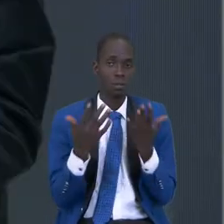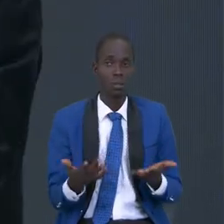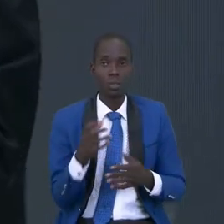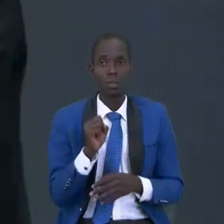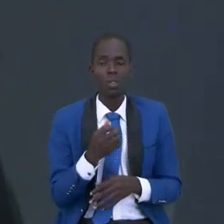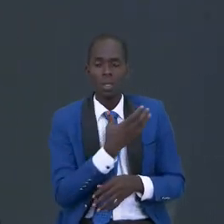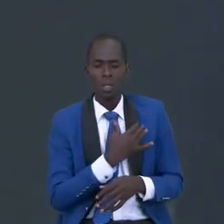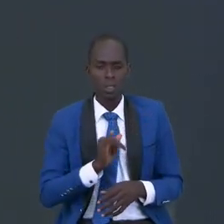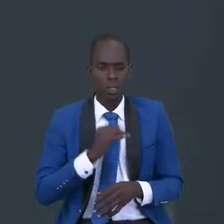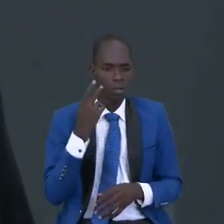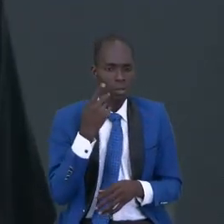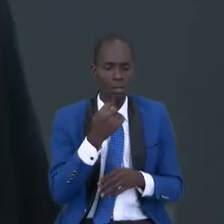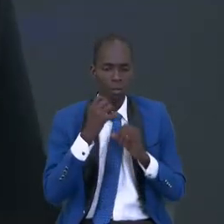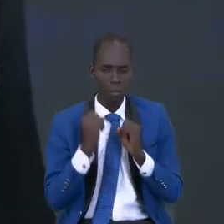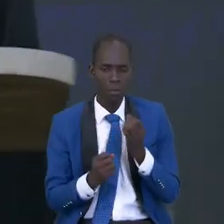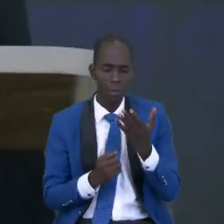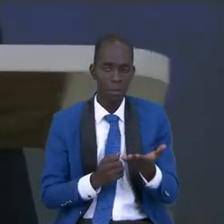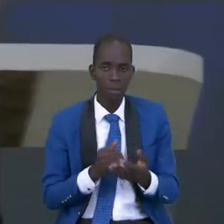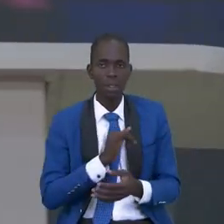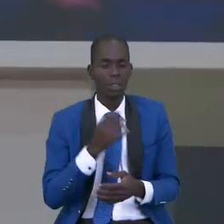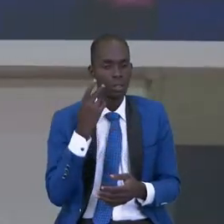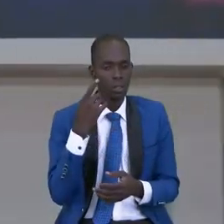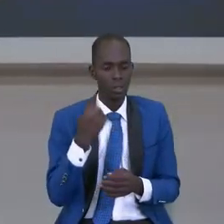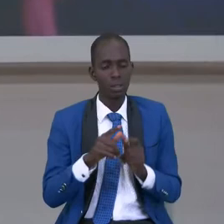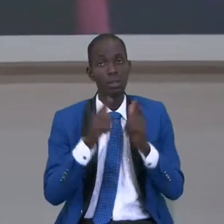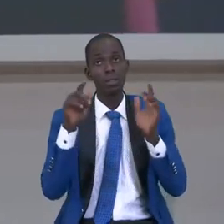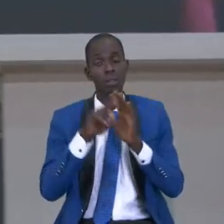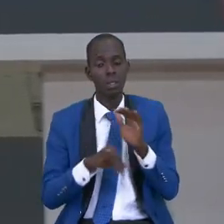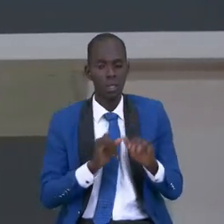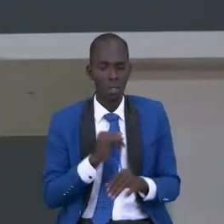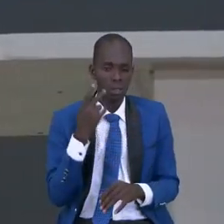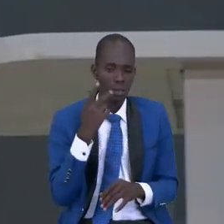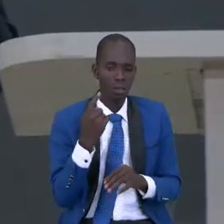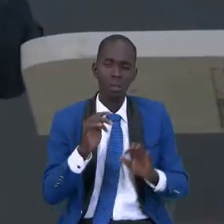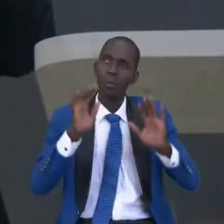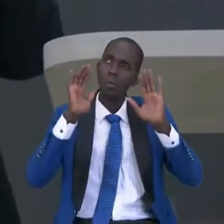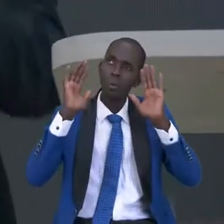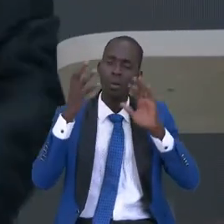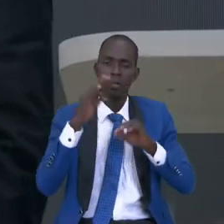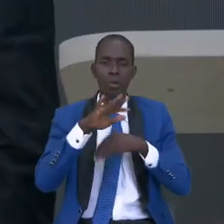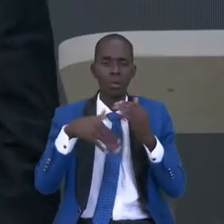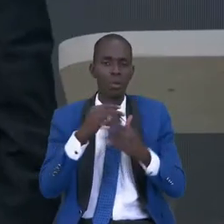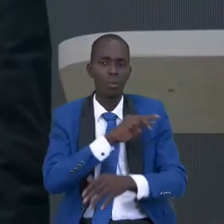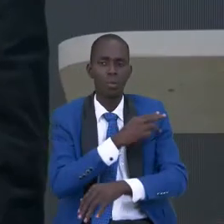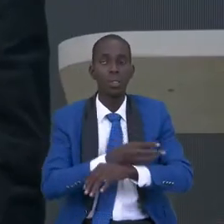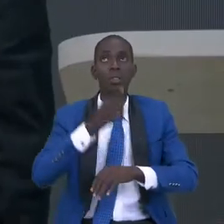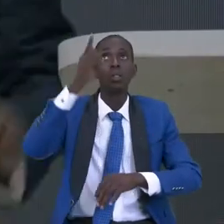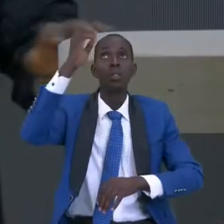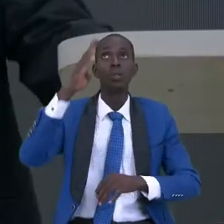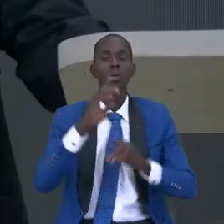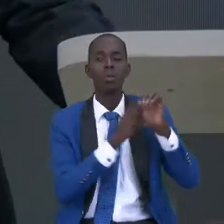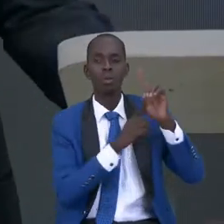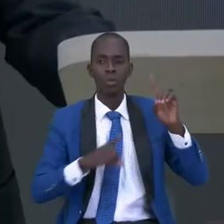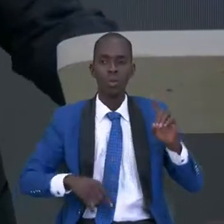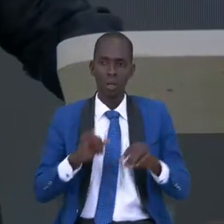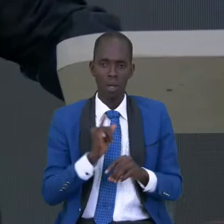I see the power, and I see the greatness, and I see the wonders of the Almighty God, Lord, I